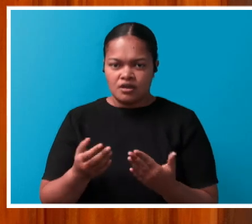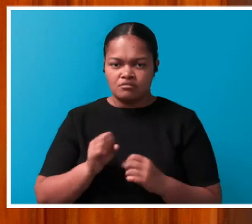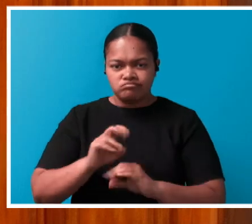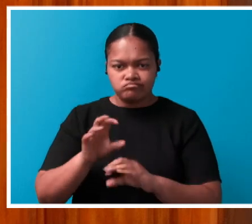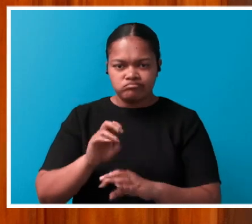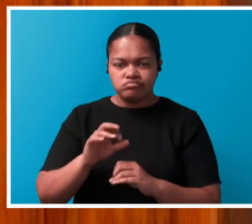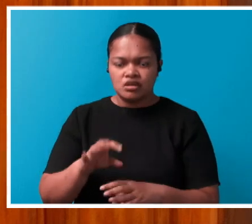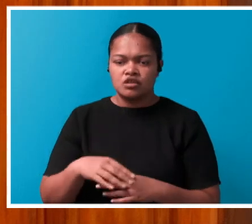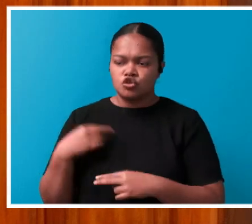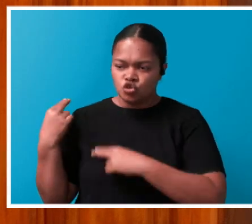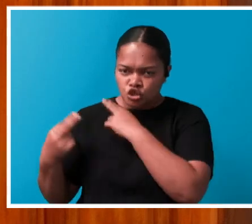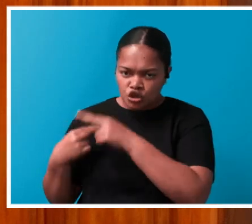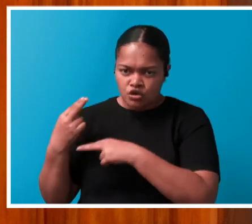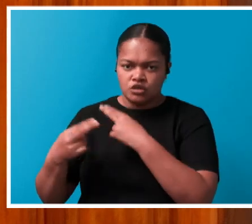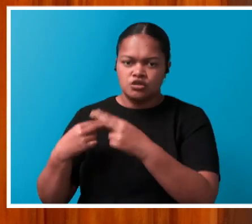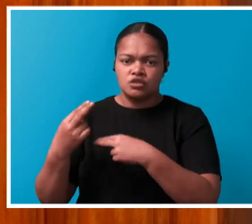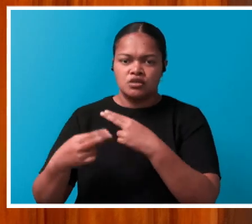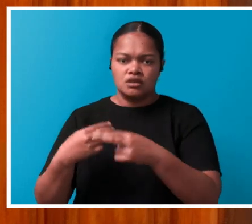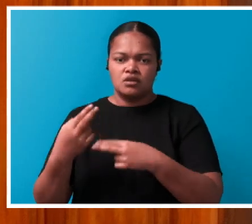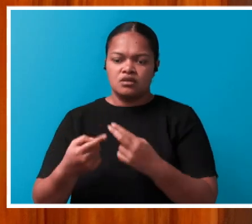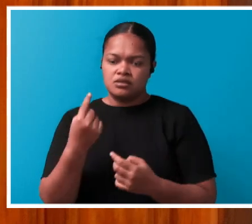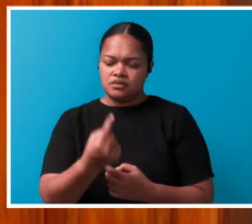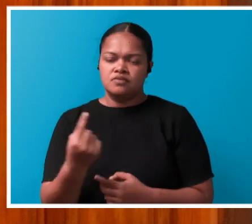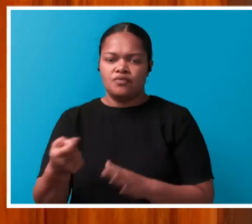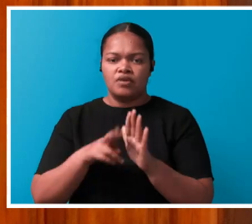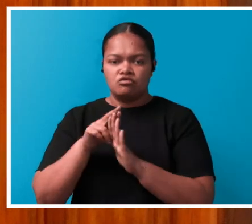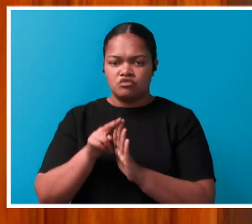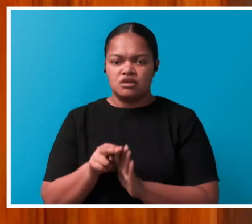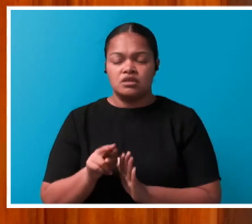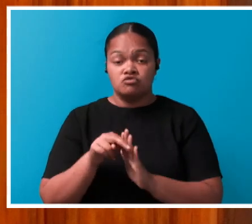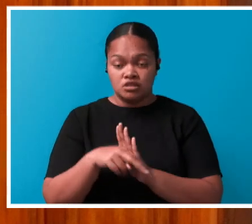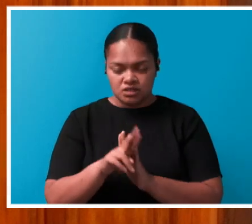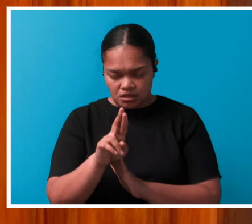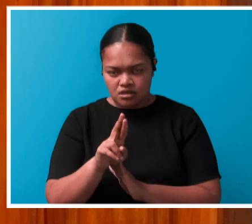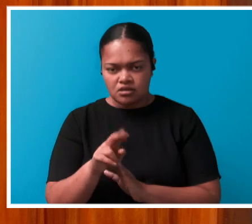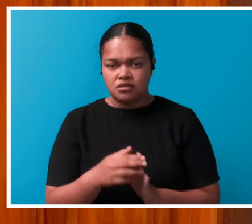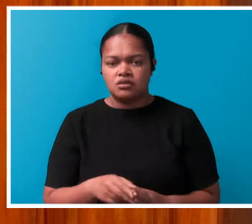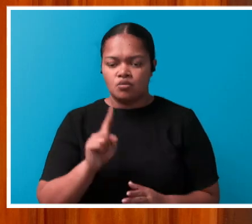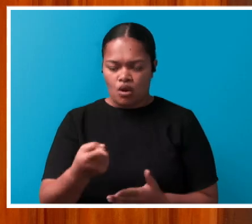a generation of non-resilience on handouts. This is promoting